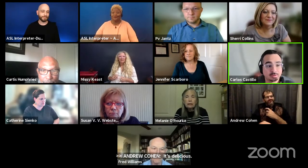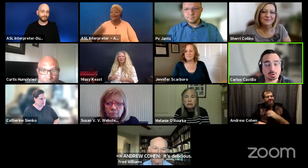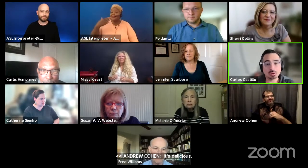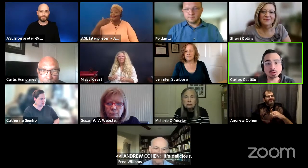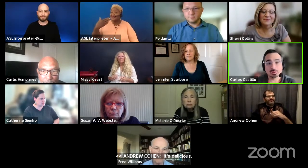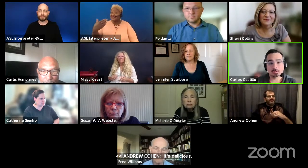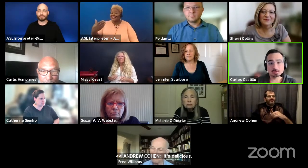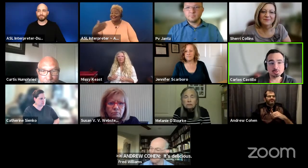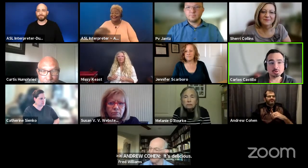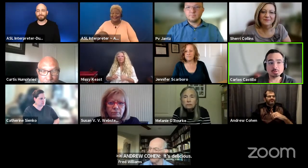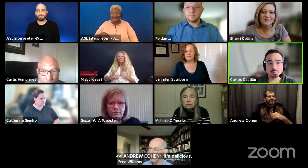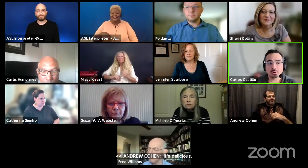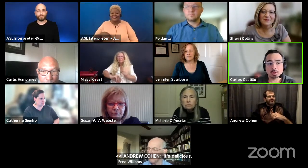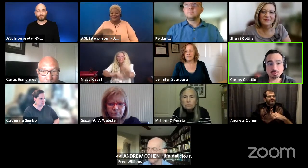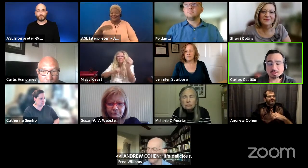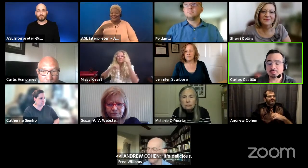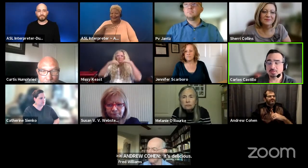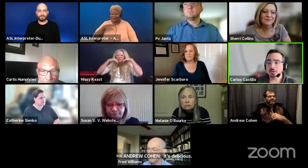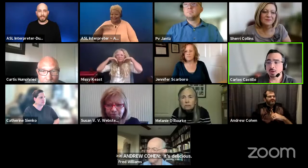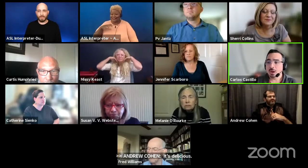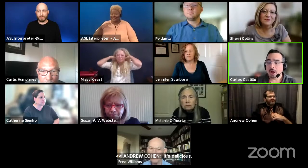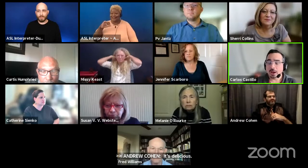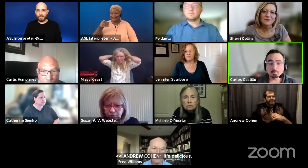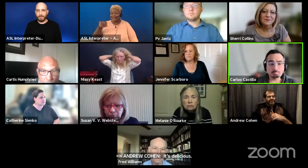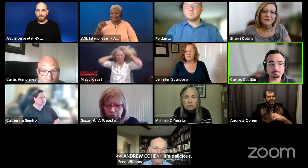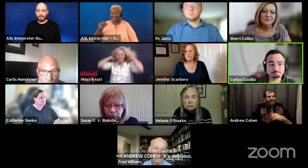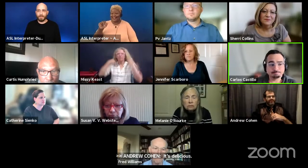Thanks, Commissioner Jantz.